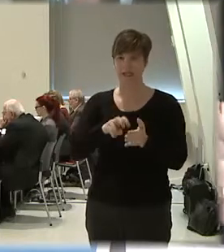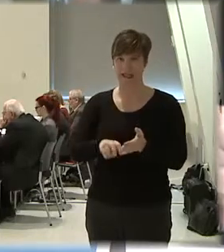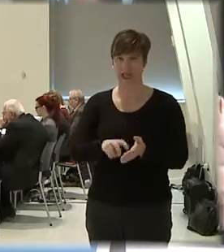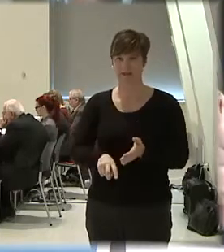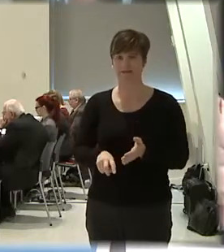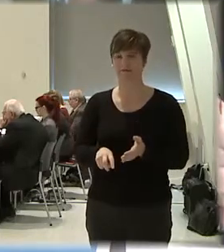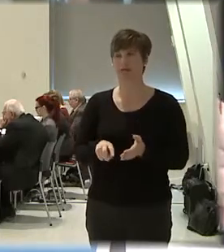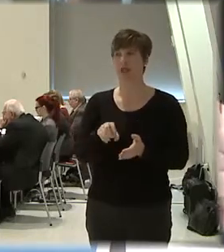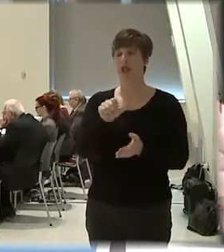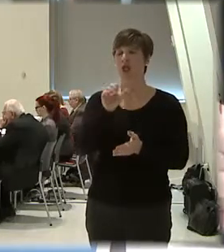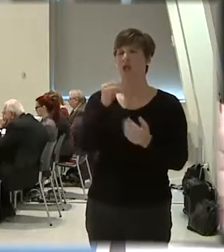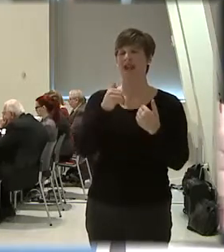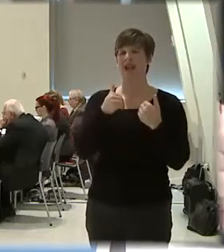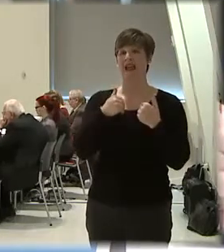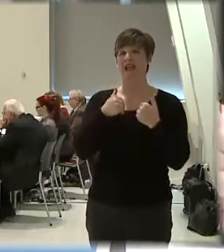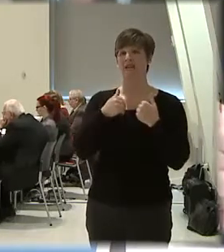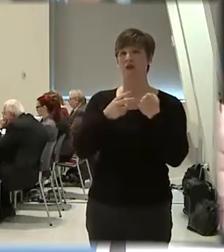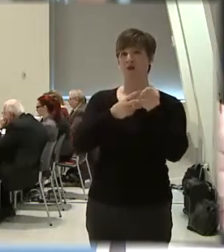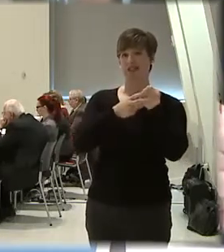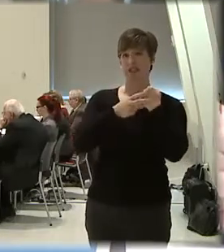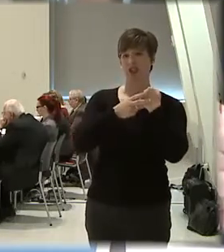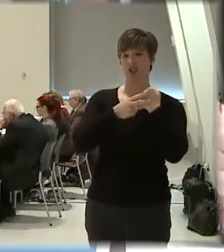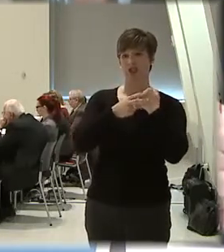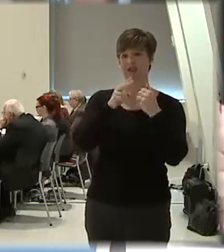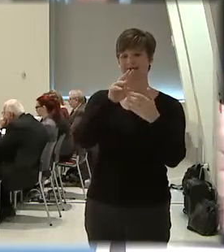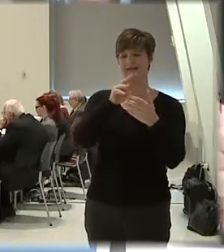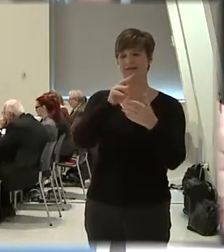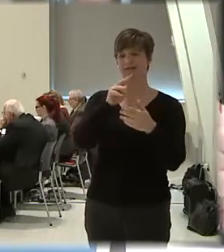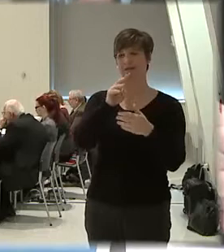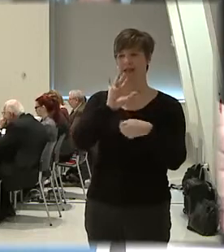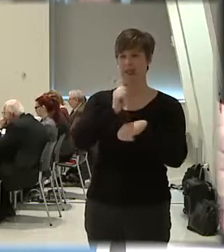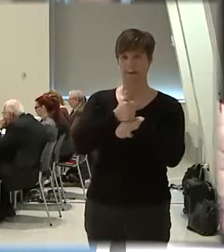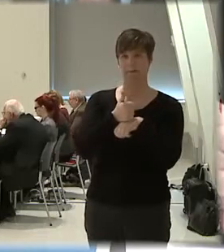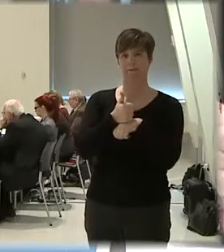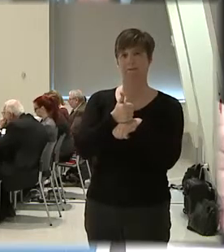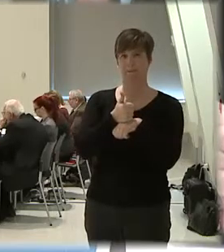So we actually have retention schedules where